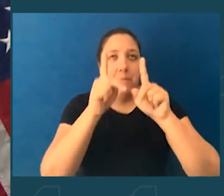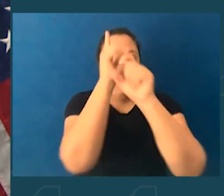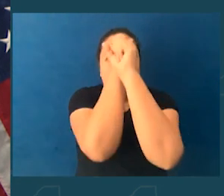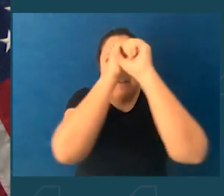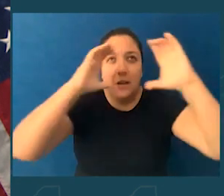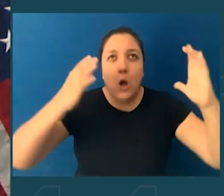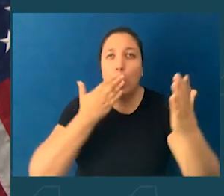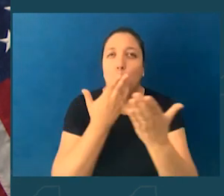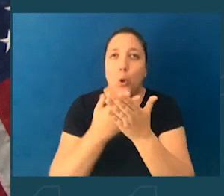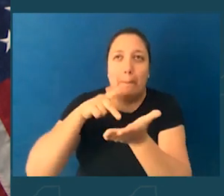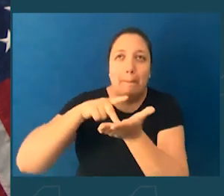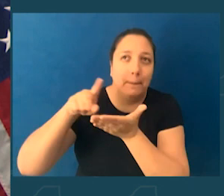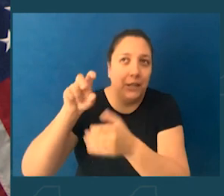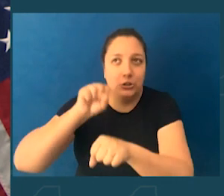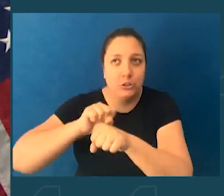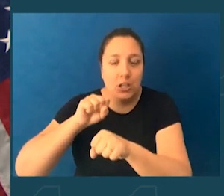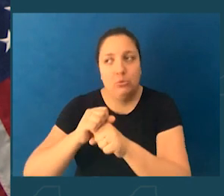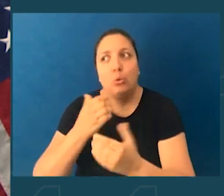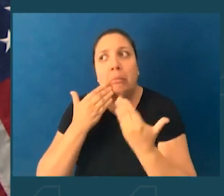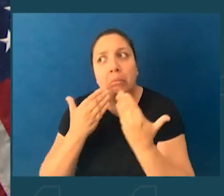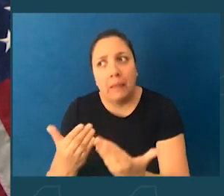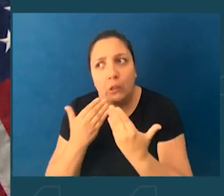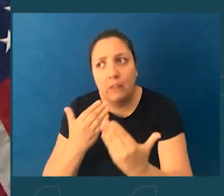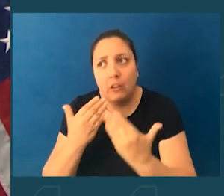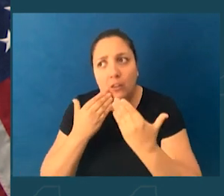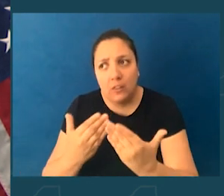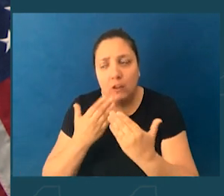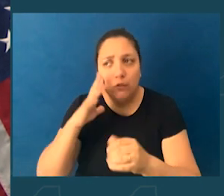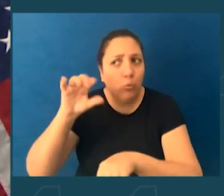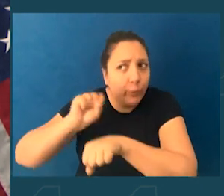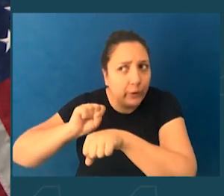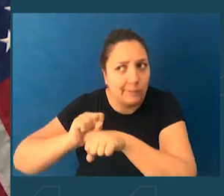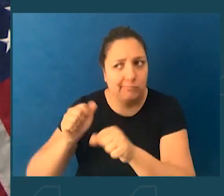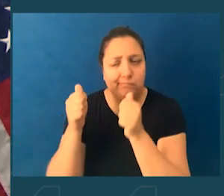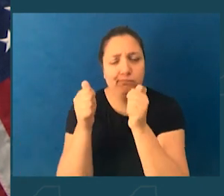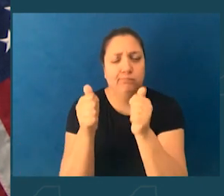need him most. So Tim Hochul, thank you. Thank you for what you do.